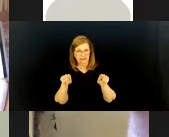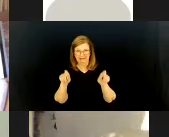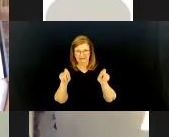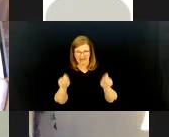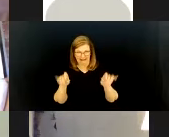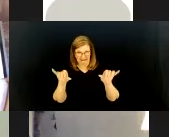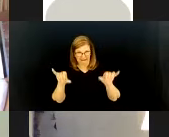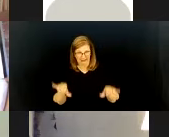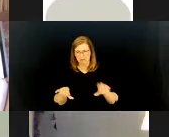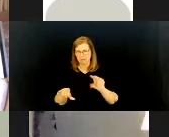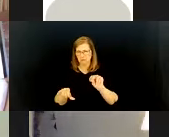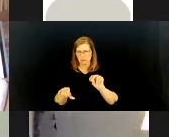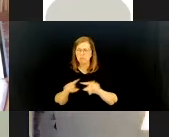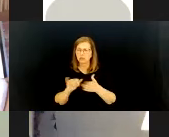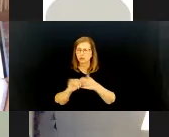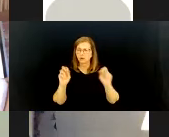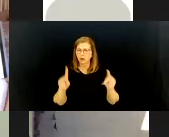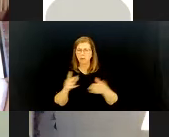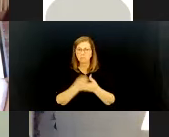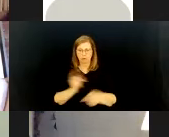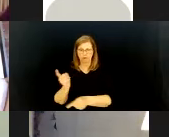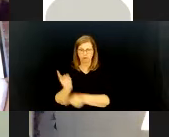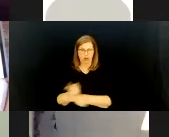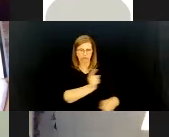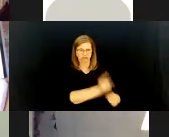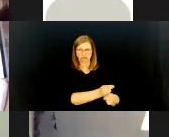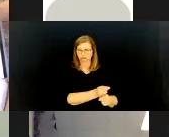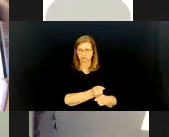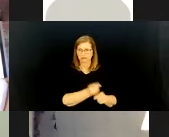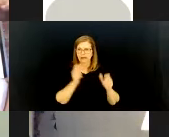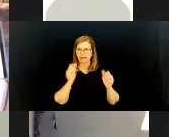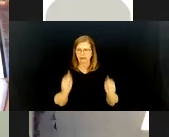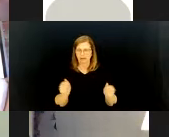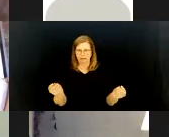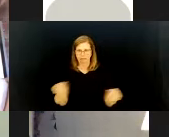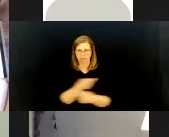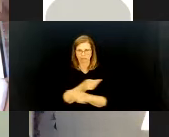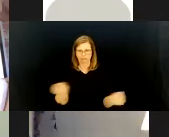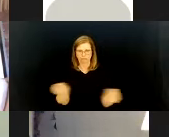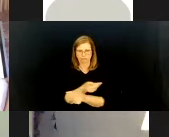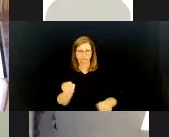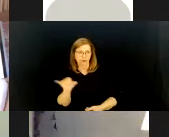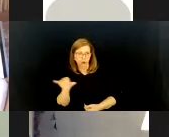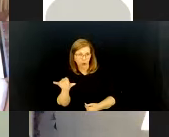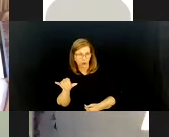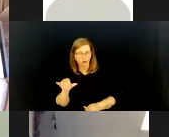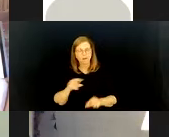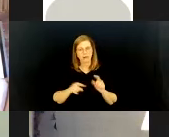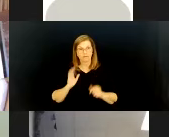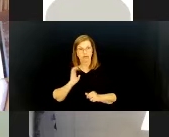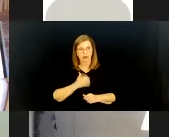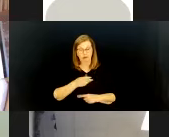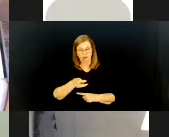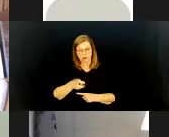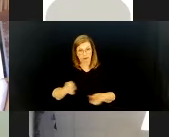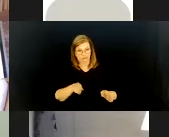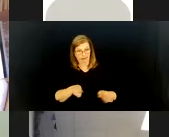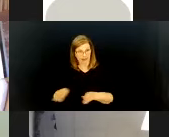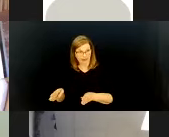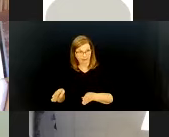that's okay. Both of them are correct. So they could either be changeable too. But for our transition plan, we have